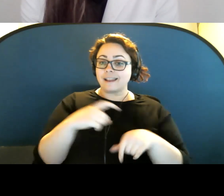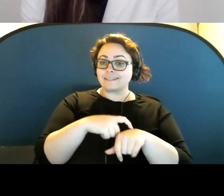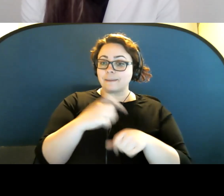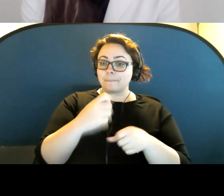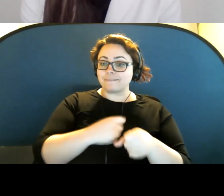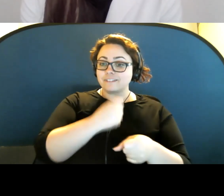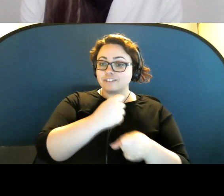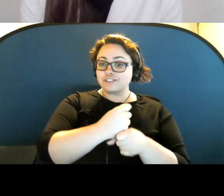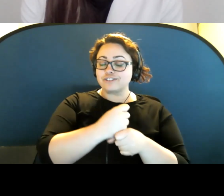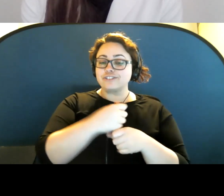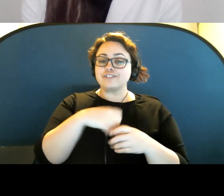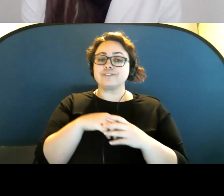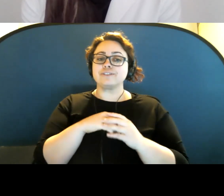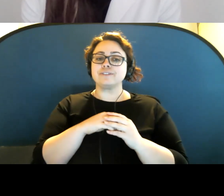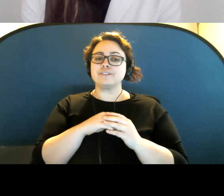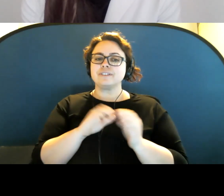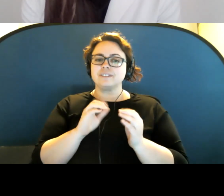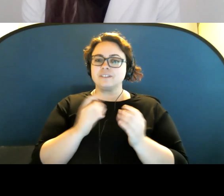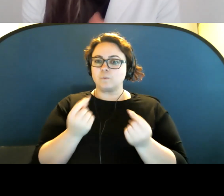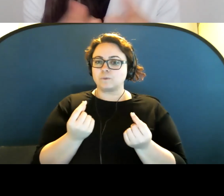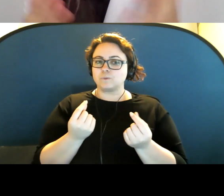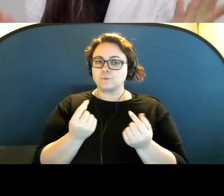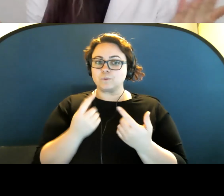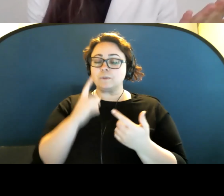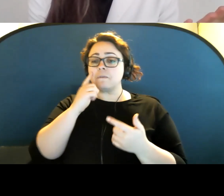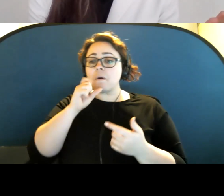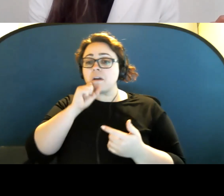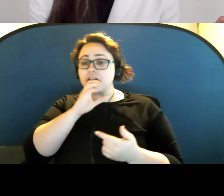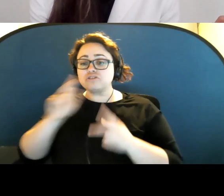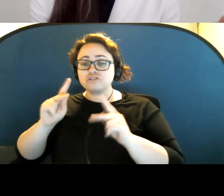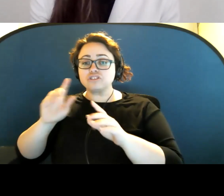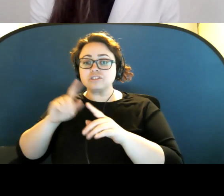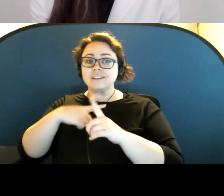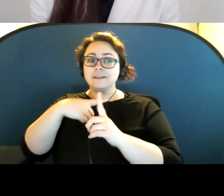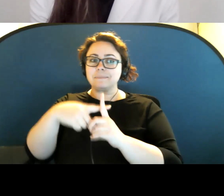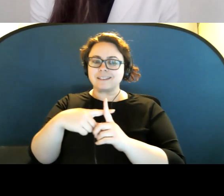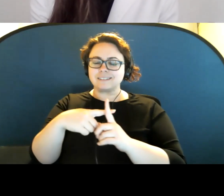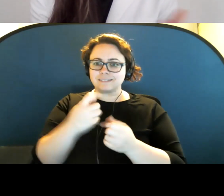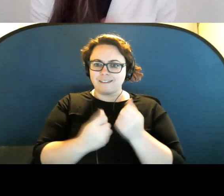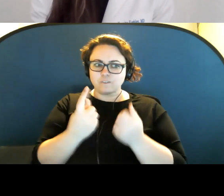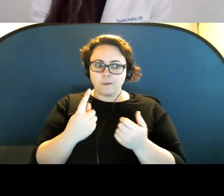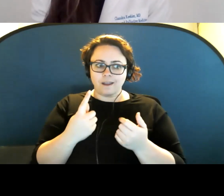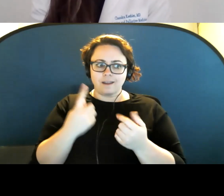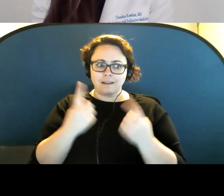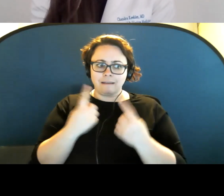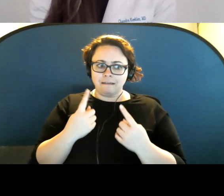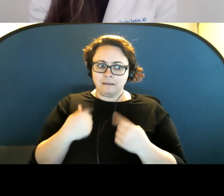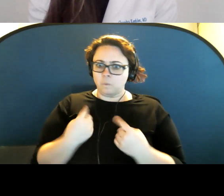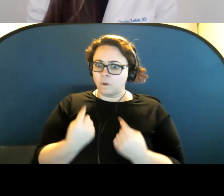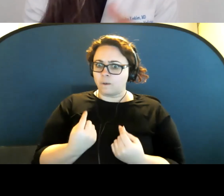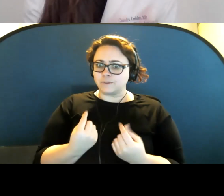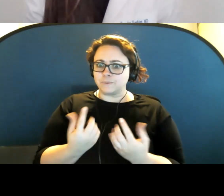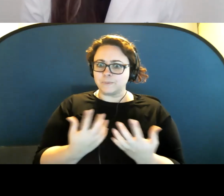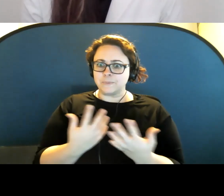how to navigate that, not only for our elders, but probably everyone's wondering, what the heck do I do? So let's